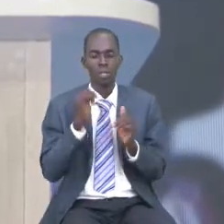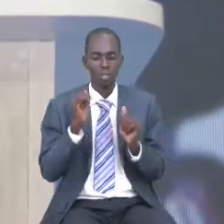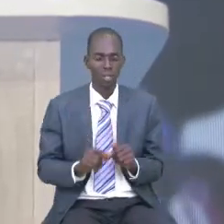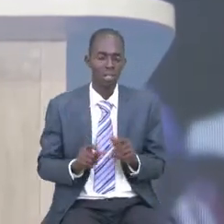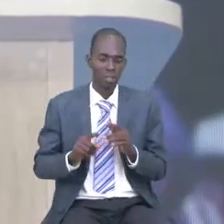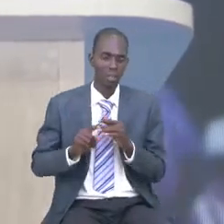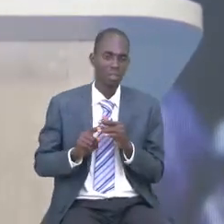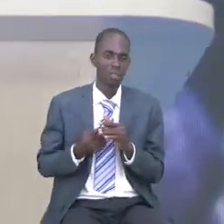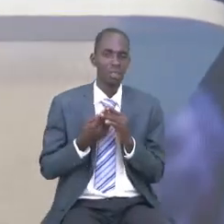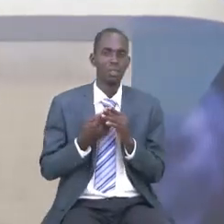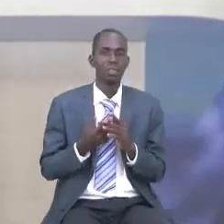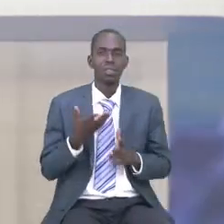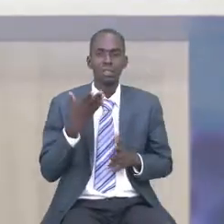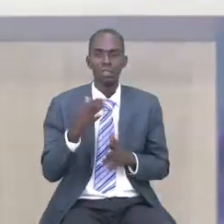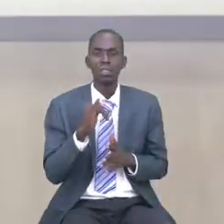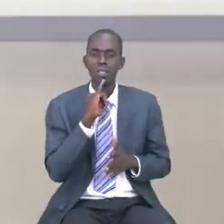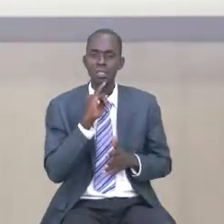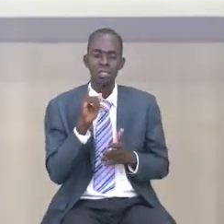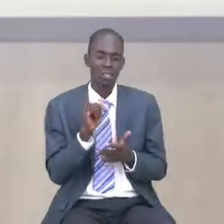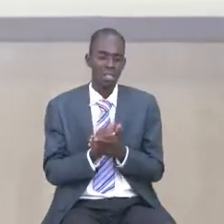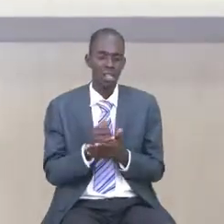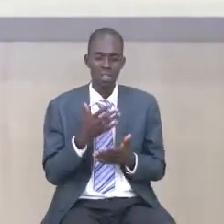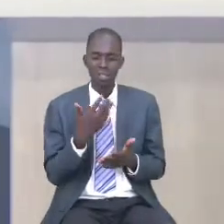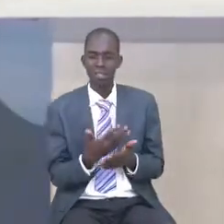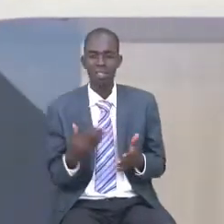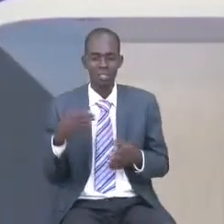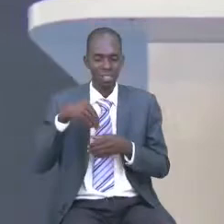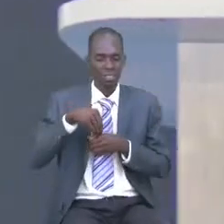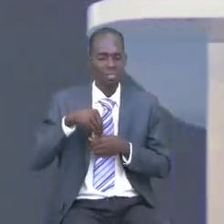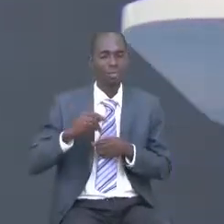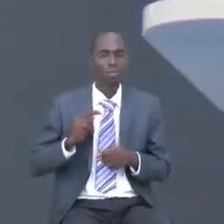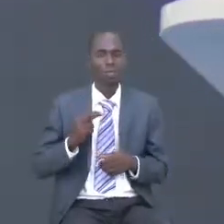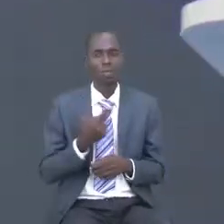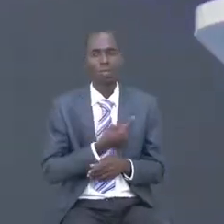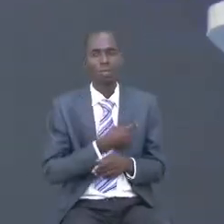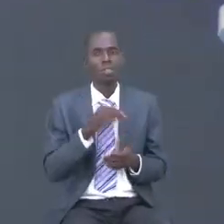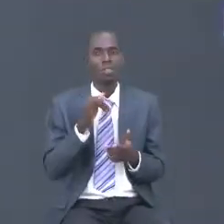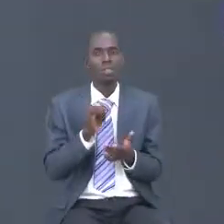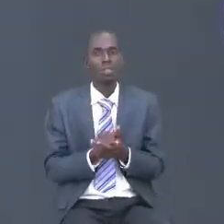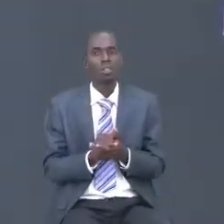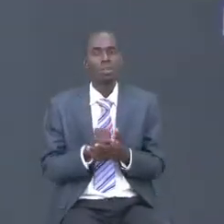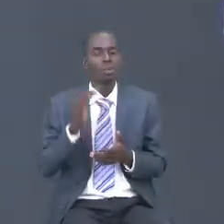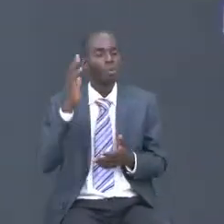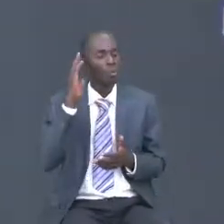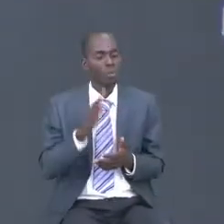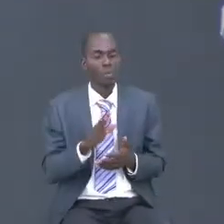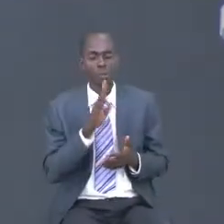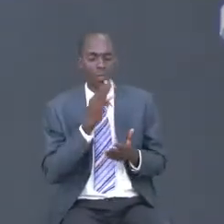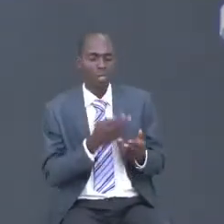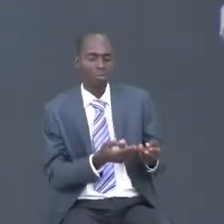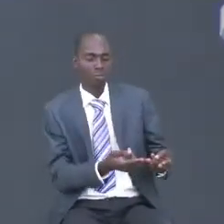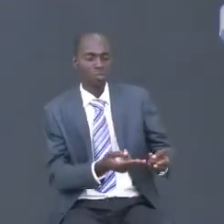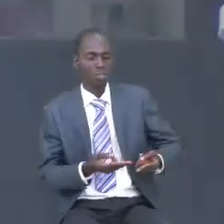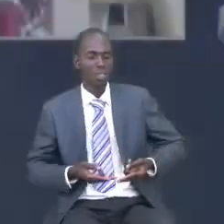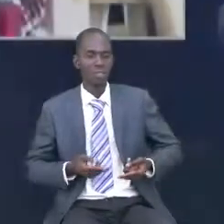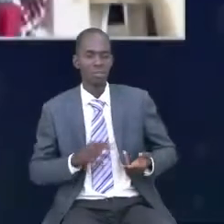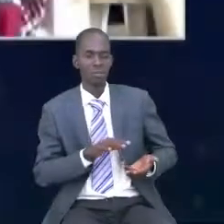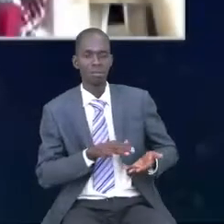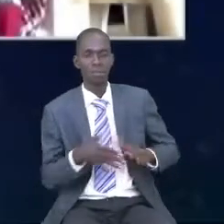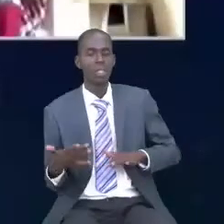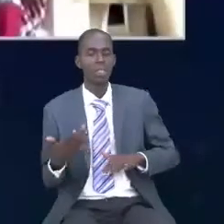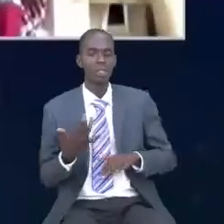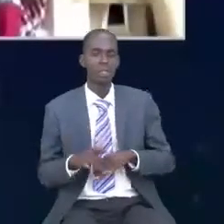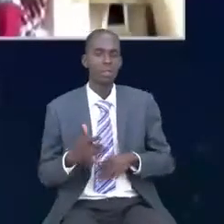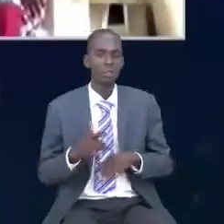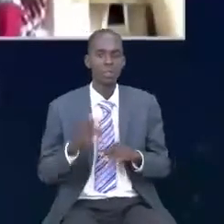reactivate. There is that thing within us that will lie dormant, that will lie dead if we don't